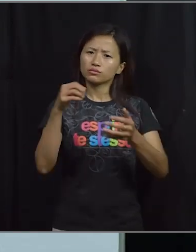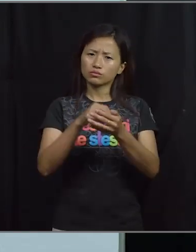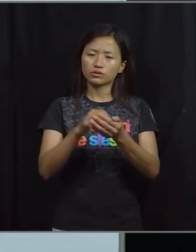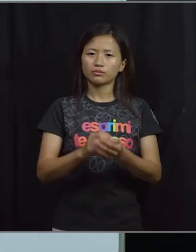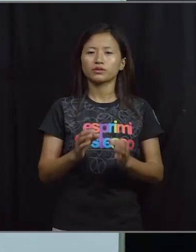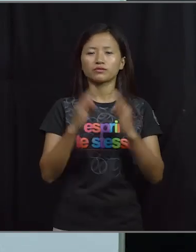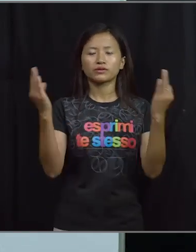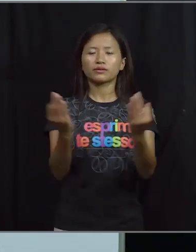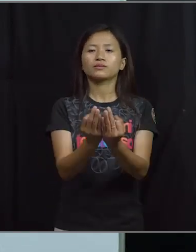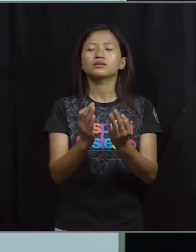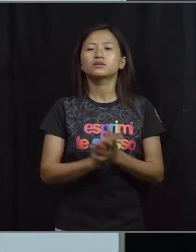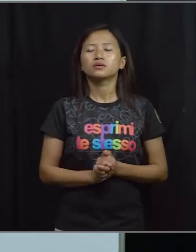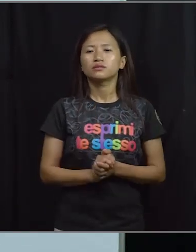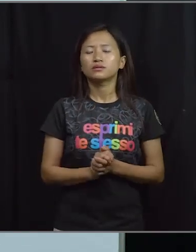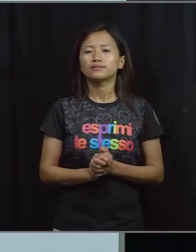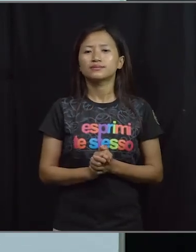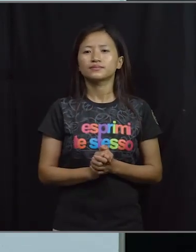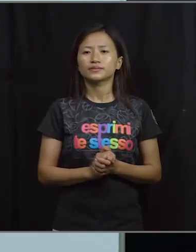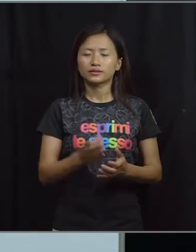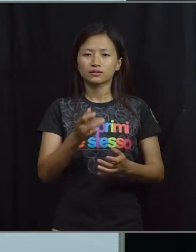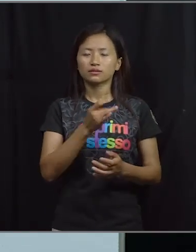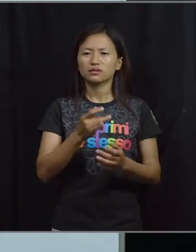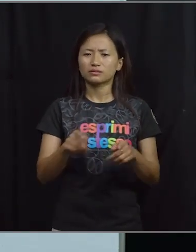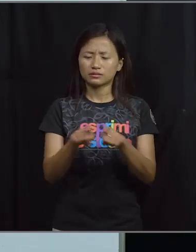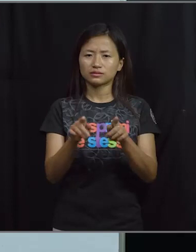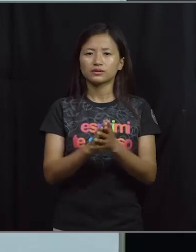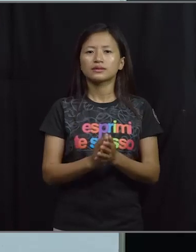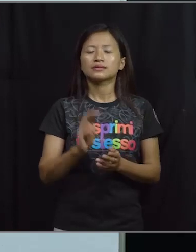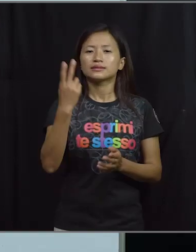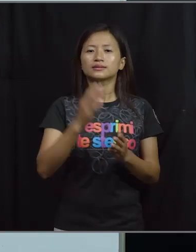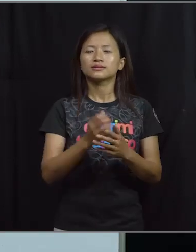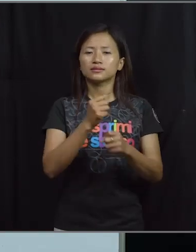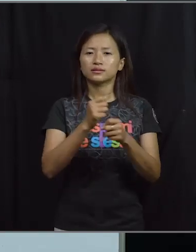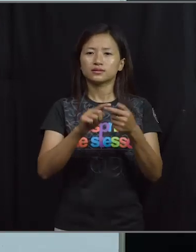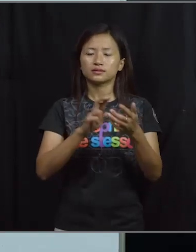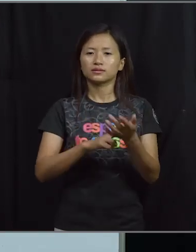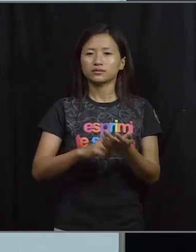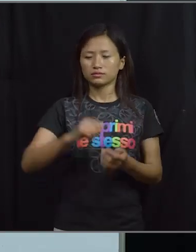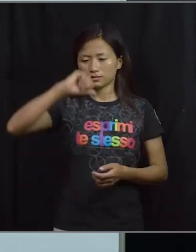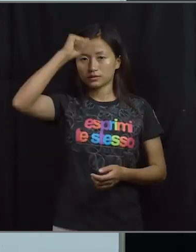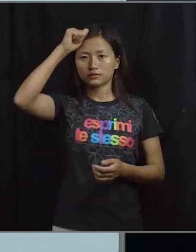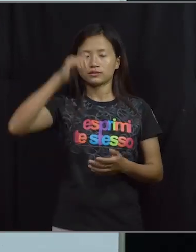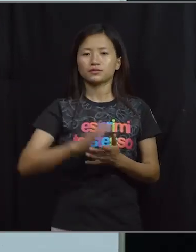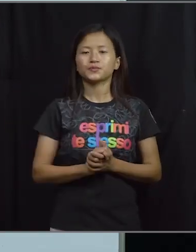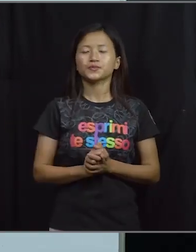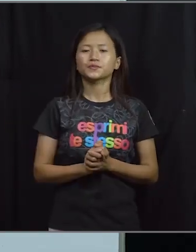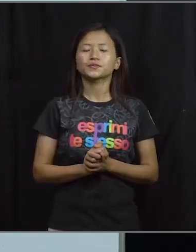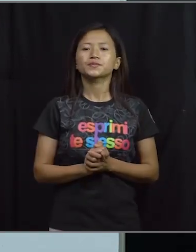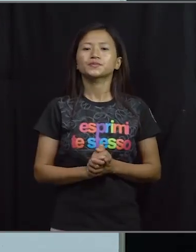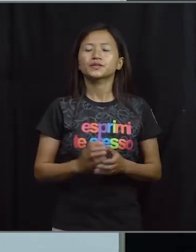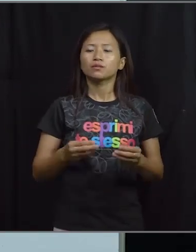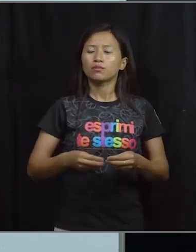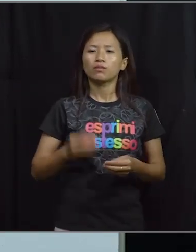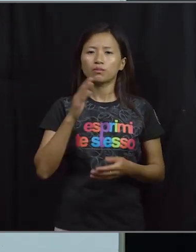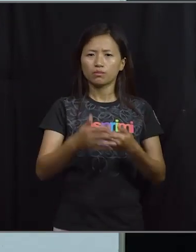by the family, and this kind of second generation business usually exists in India. So in India, most of the